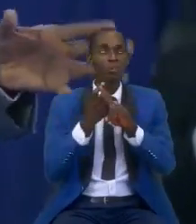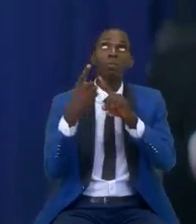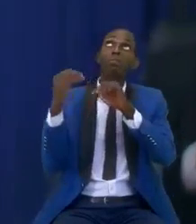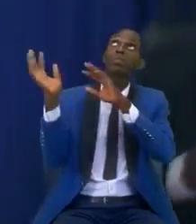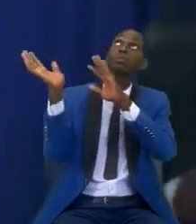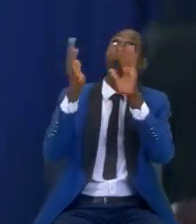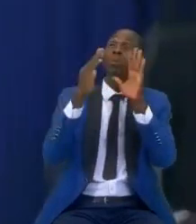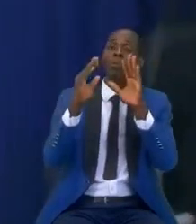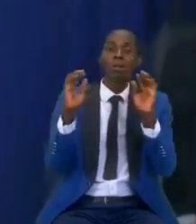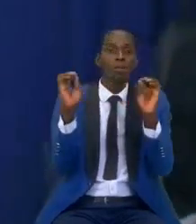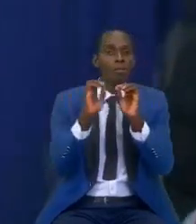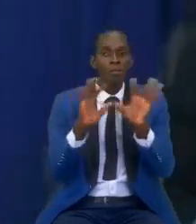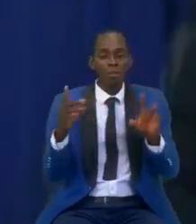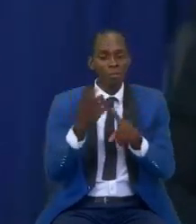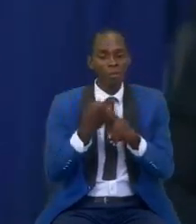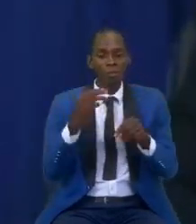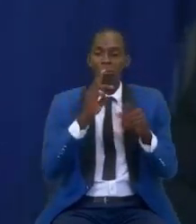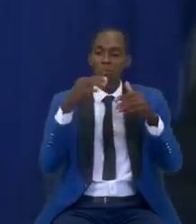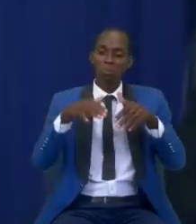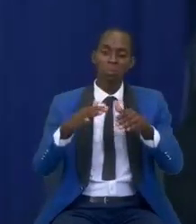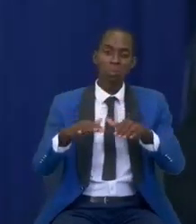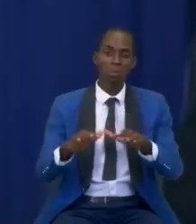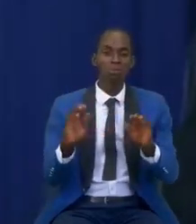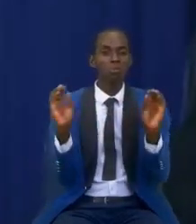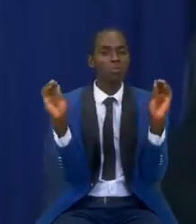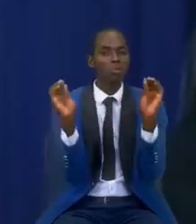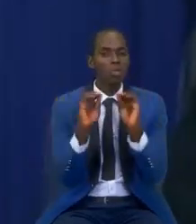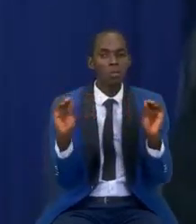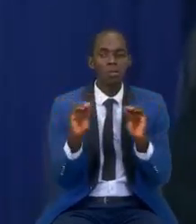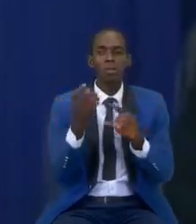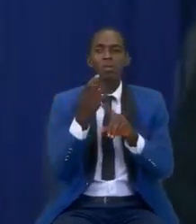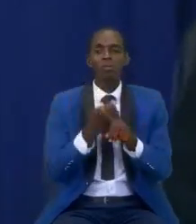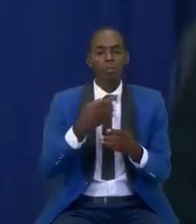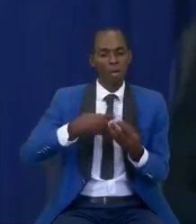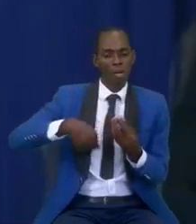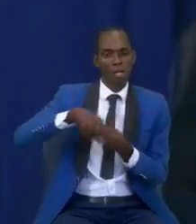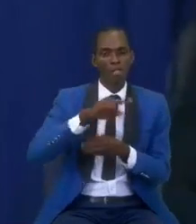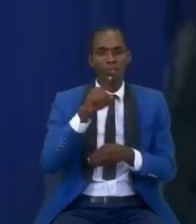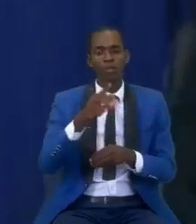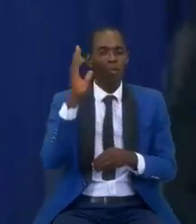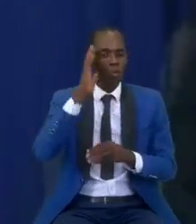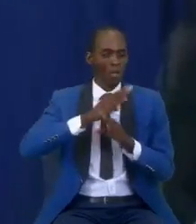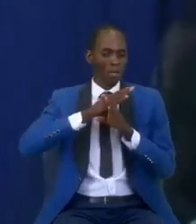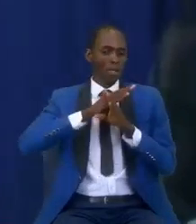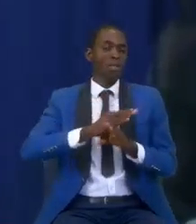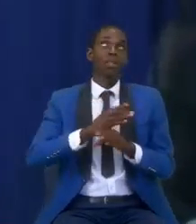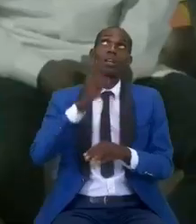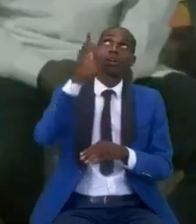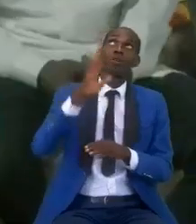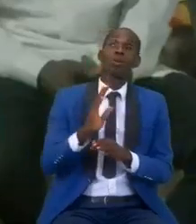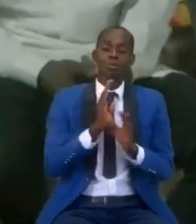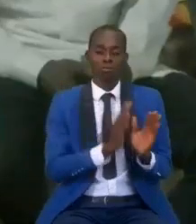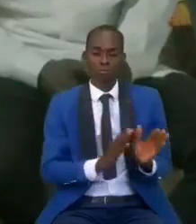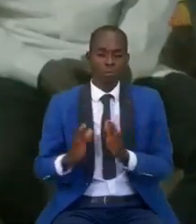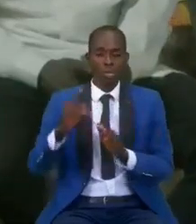from around you will hinder the purpose and the plan and the power of God in your life tonight in